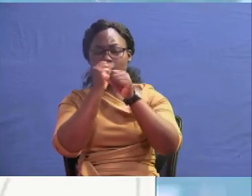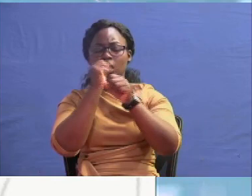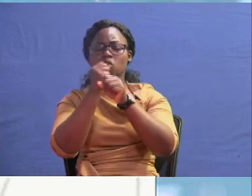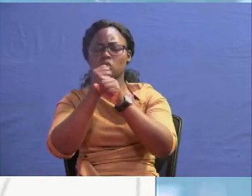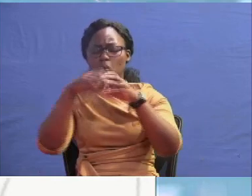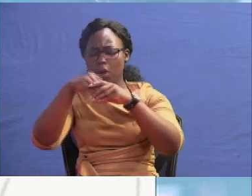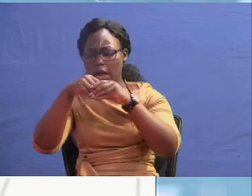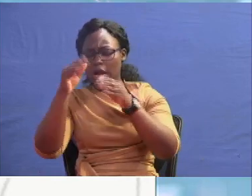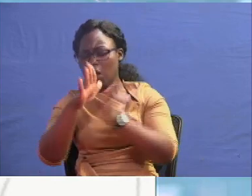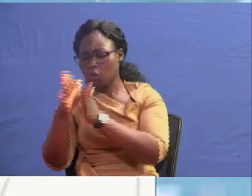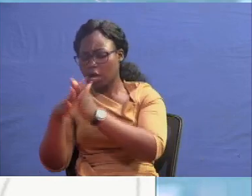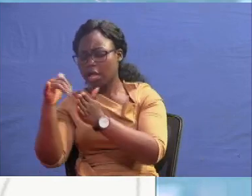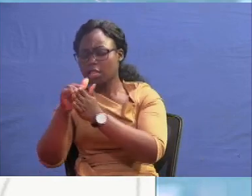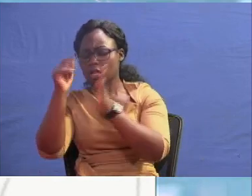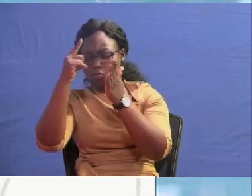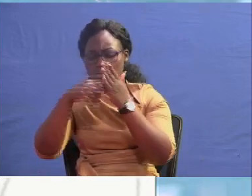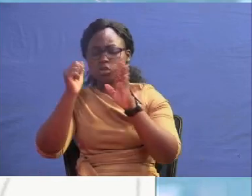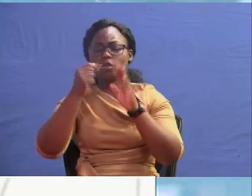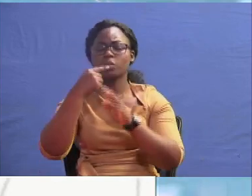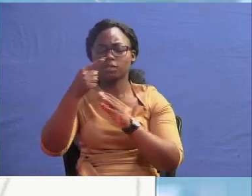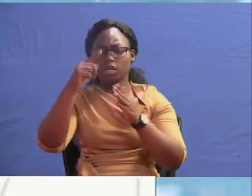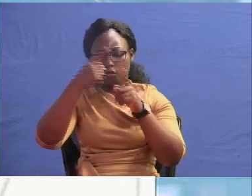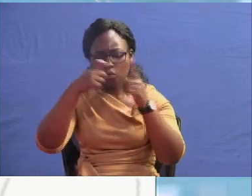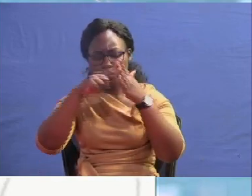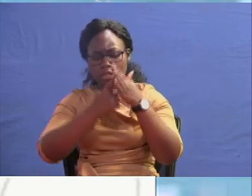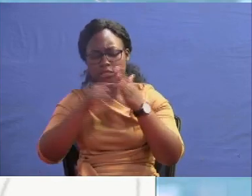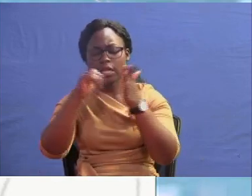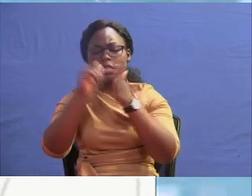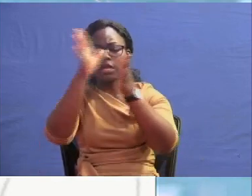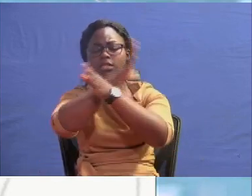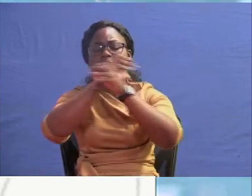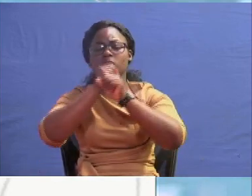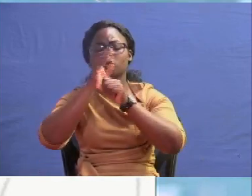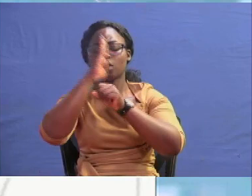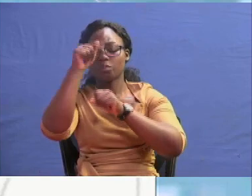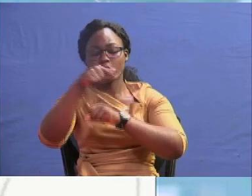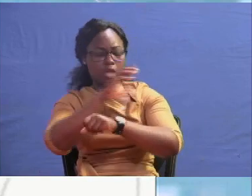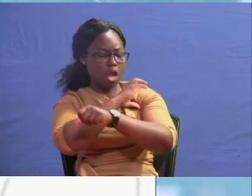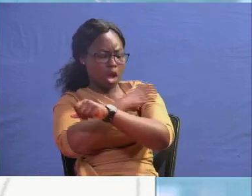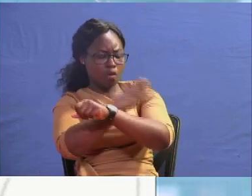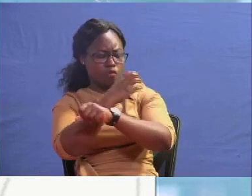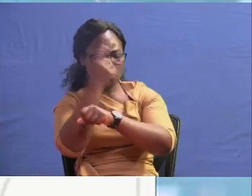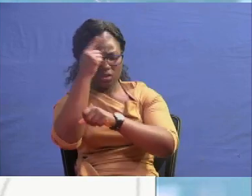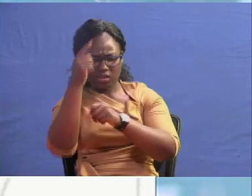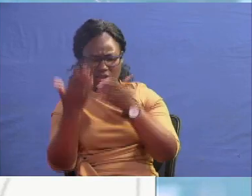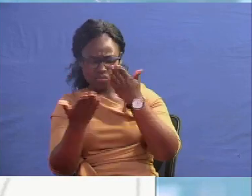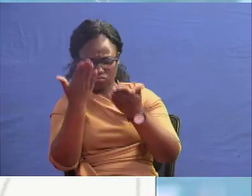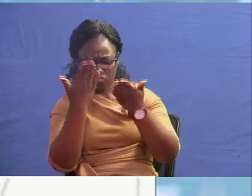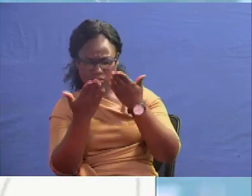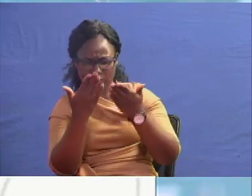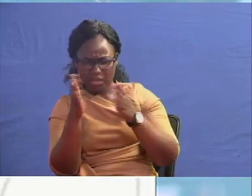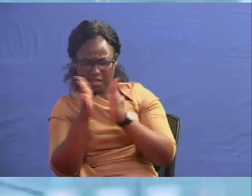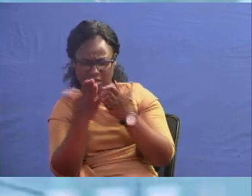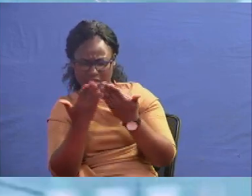out his plan, and that is what I've been saying from the very start, that the president has been in power for like a year or something,